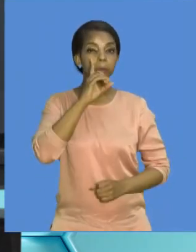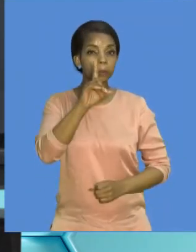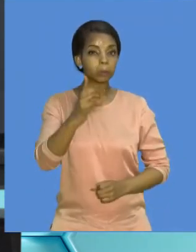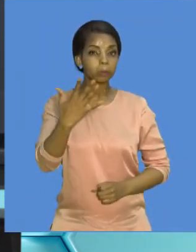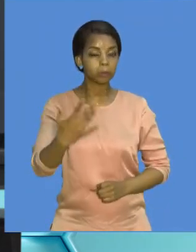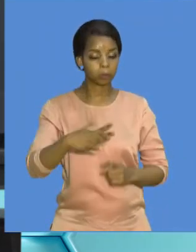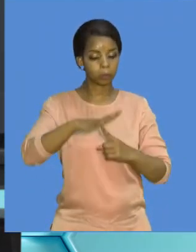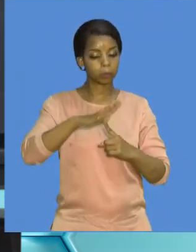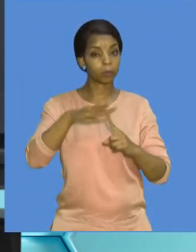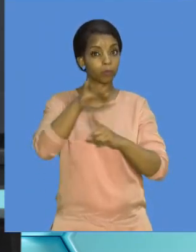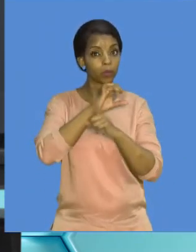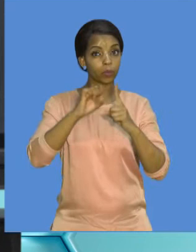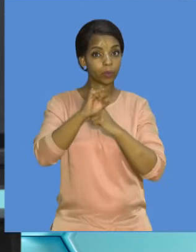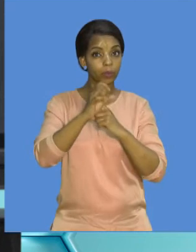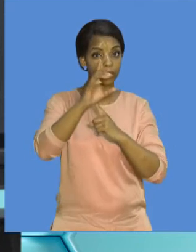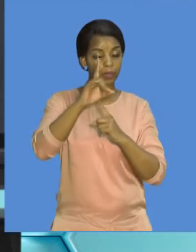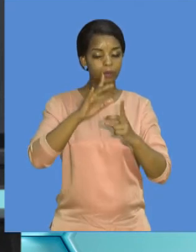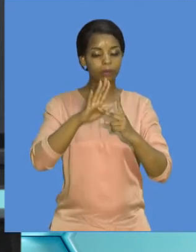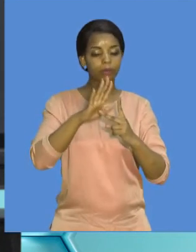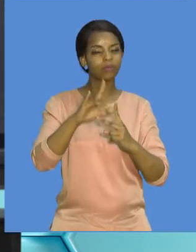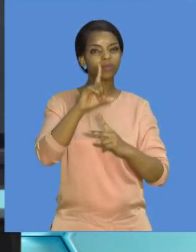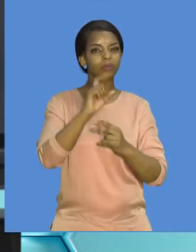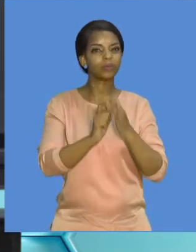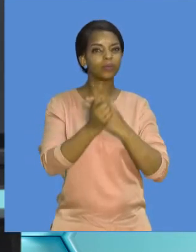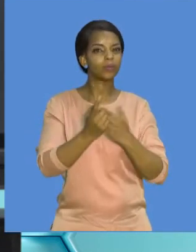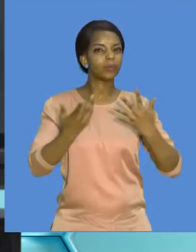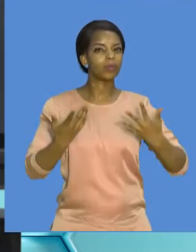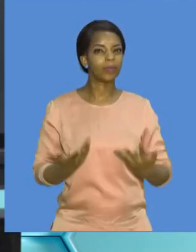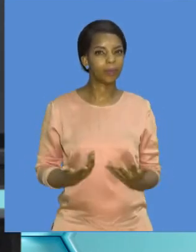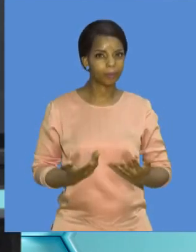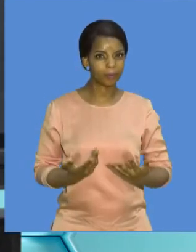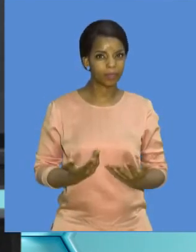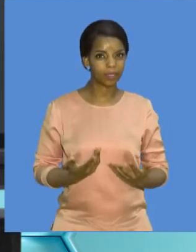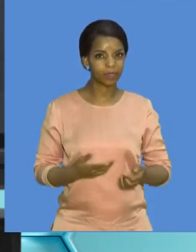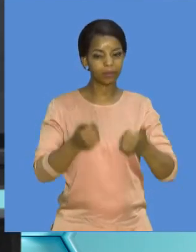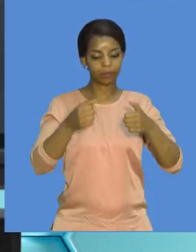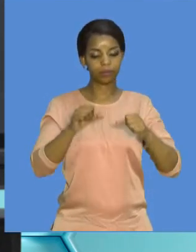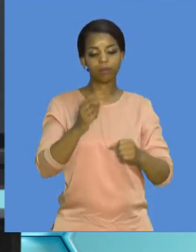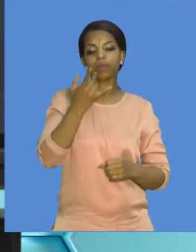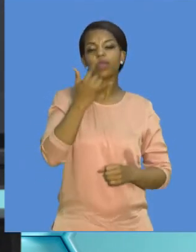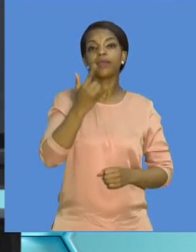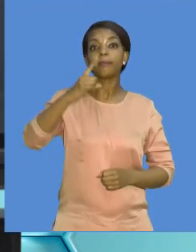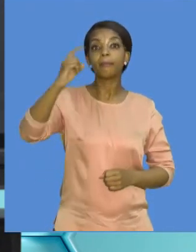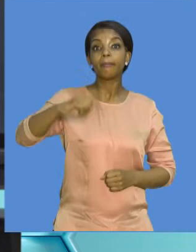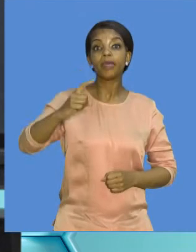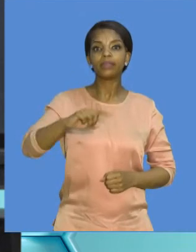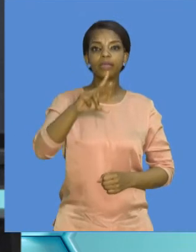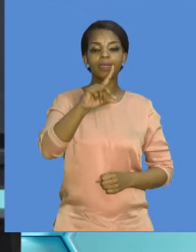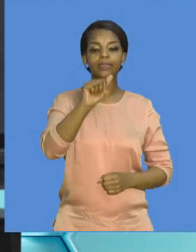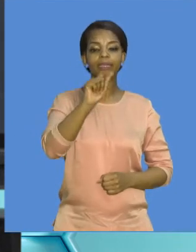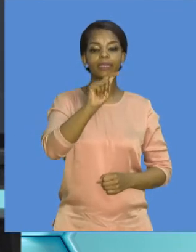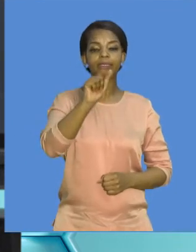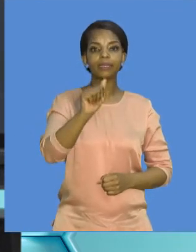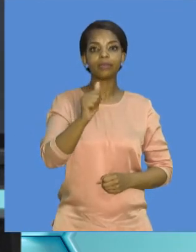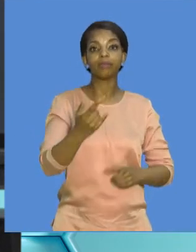We looked at if we were to graph it, what will happen. We looked at if we were to then have data, what will